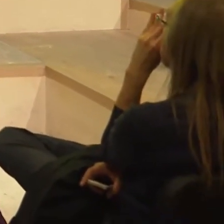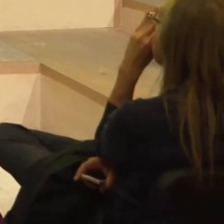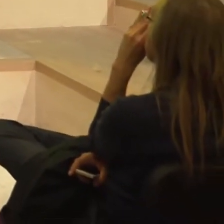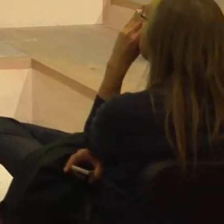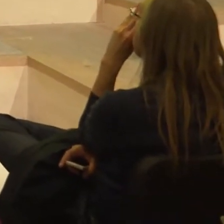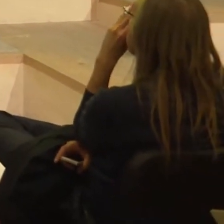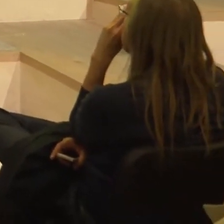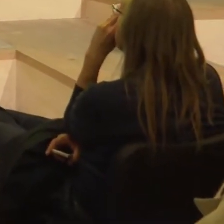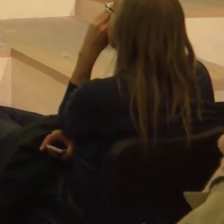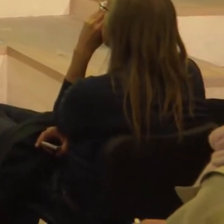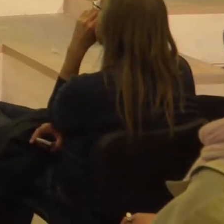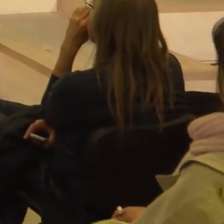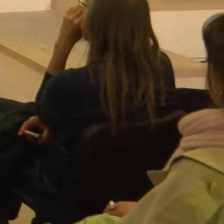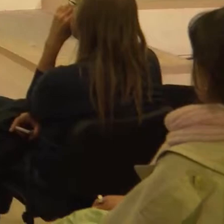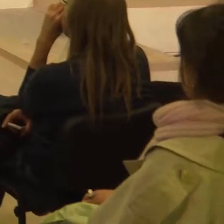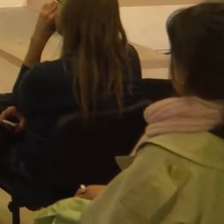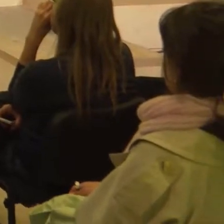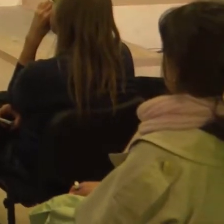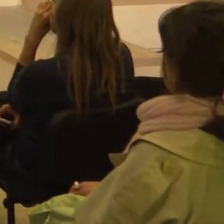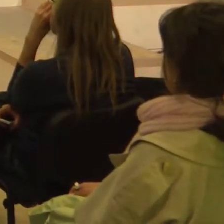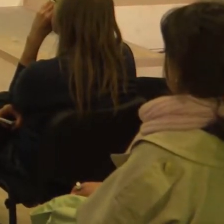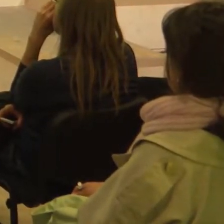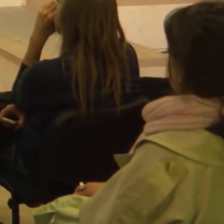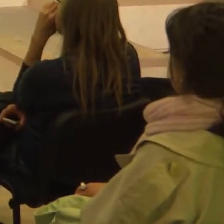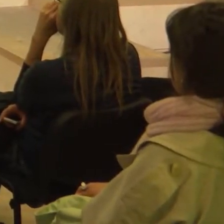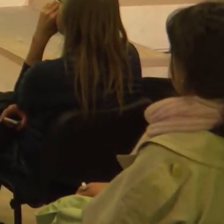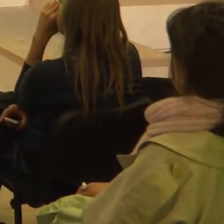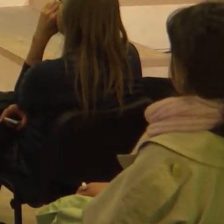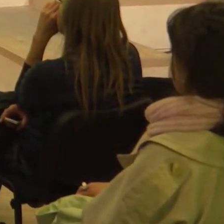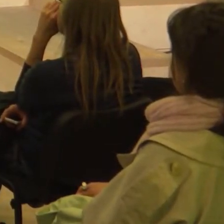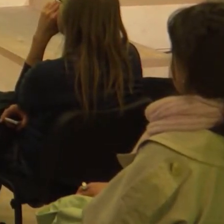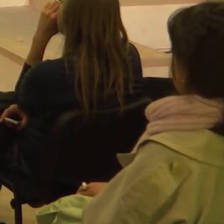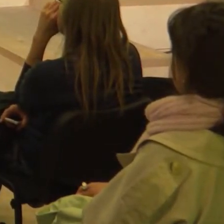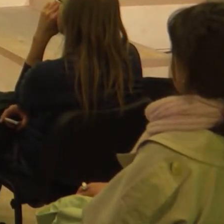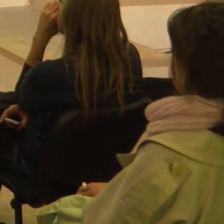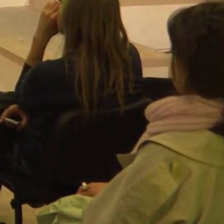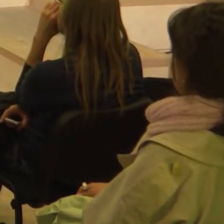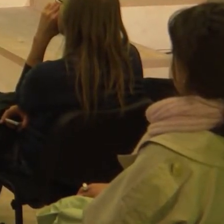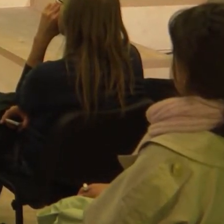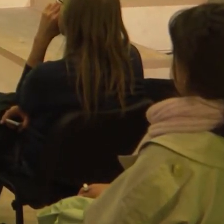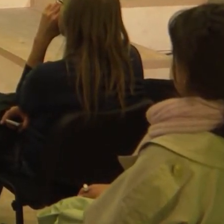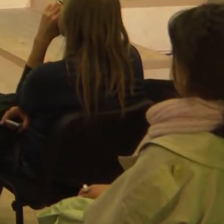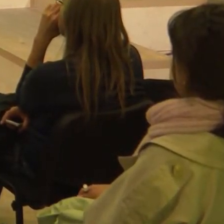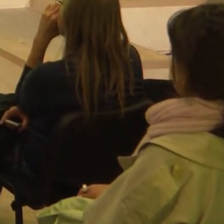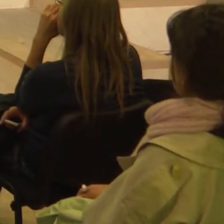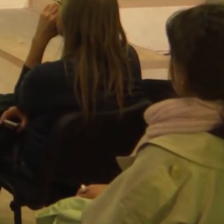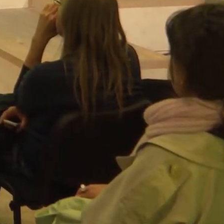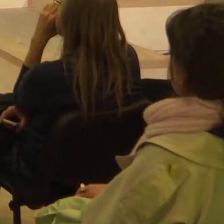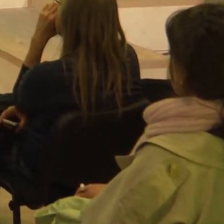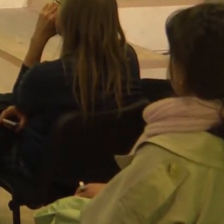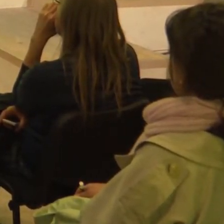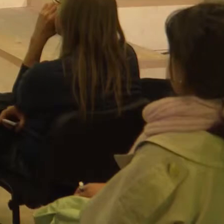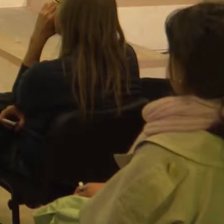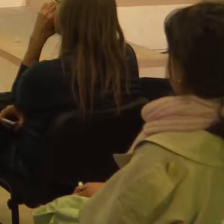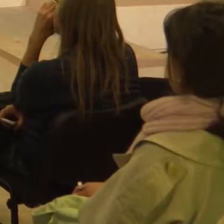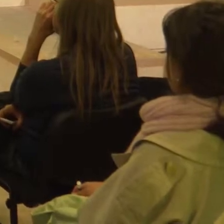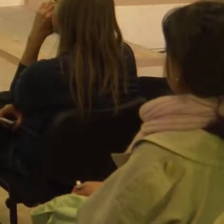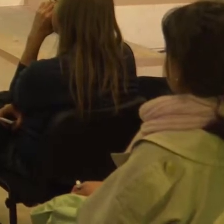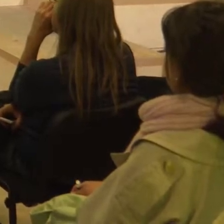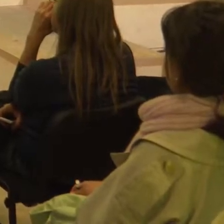support. As Alfred Gell, he's an anthropologist of art, he's passed away a couple of years